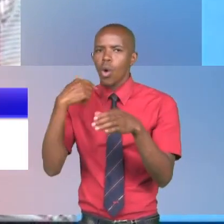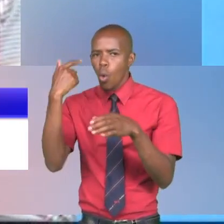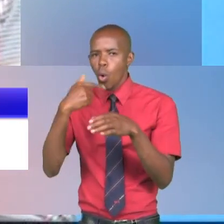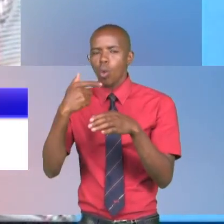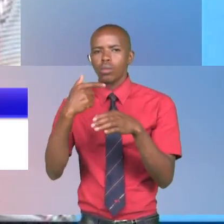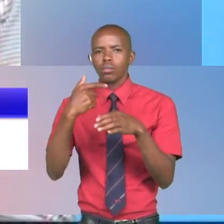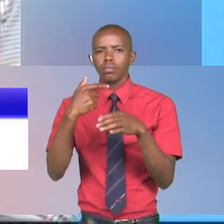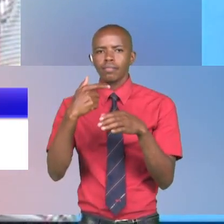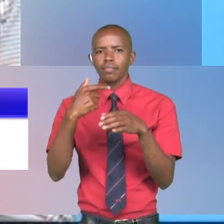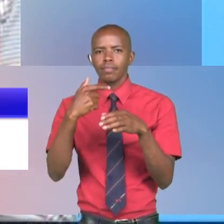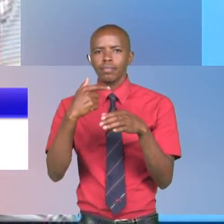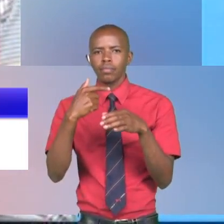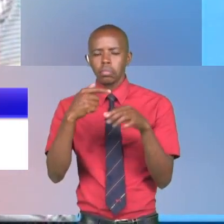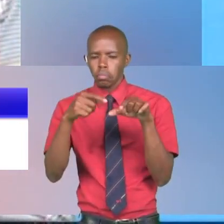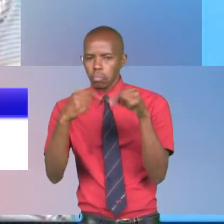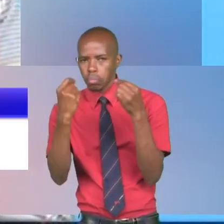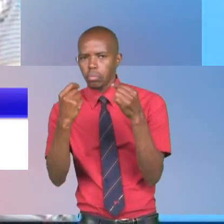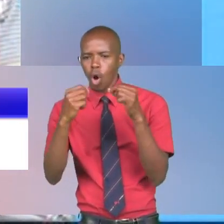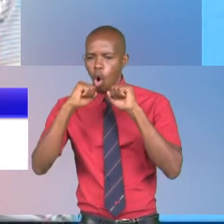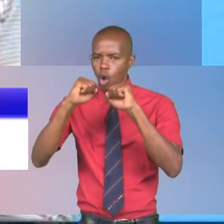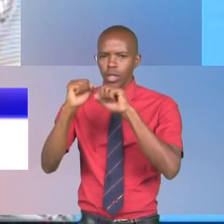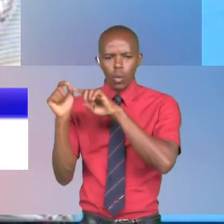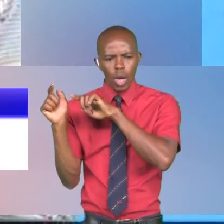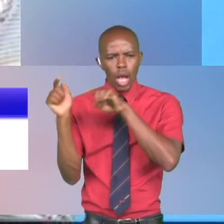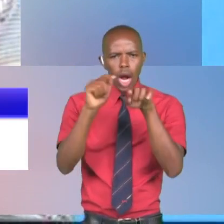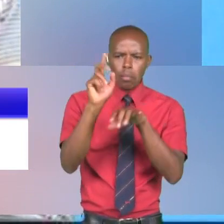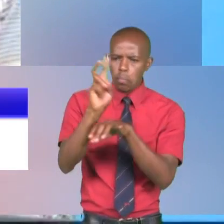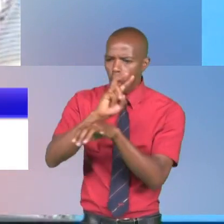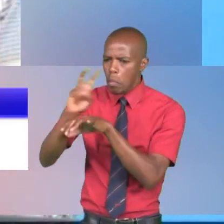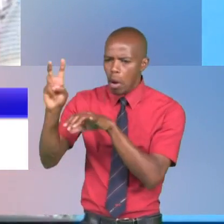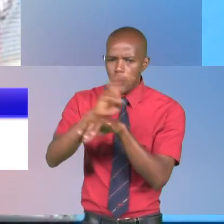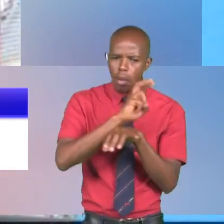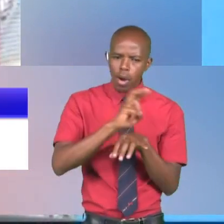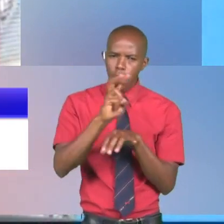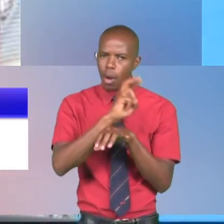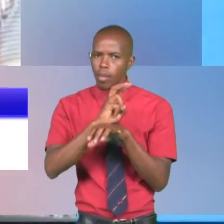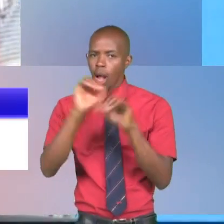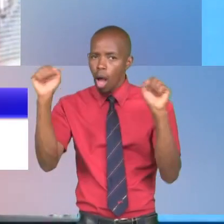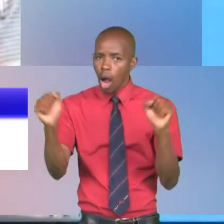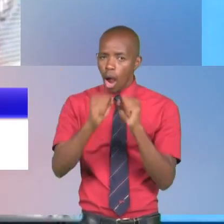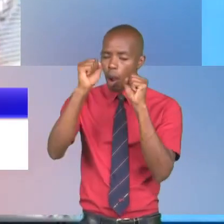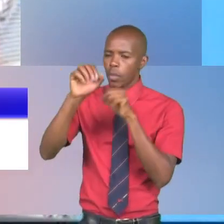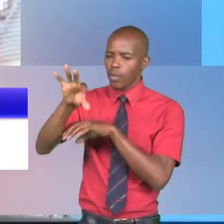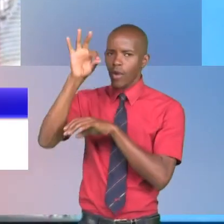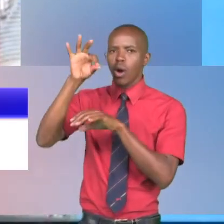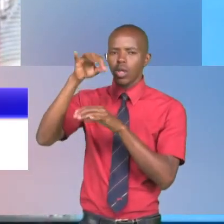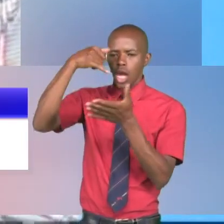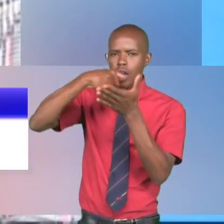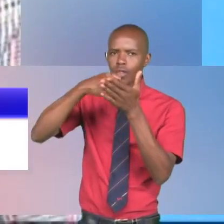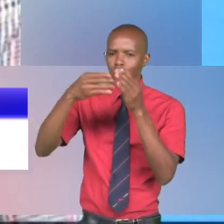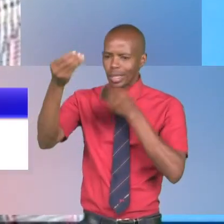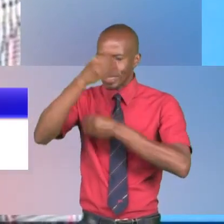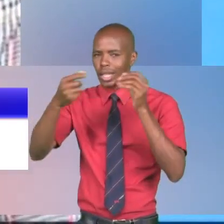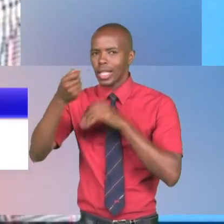that fraud that we have officers who will be coming round to do spot checks, and if you are found engaging in such an issue,